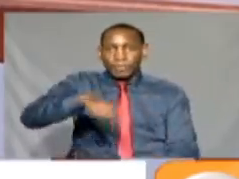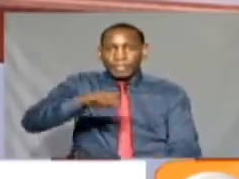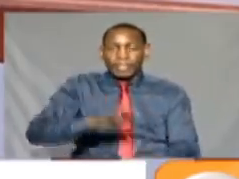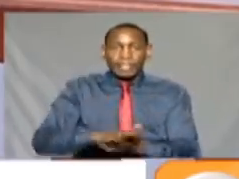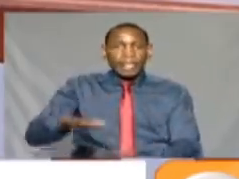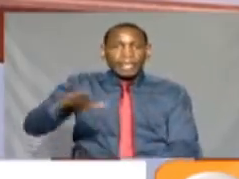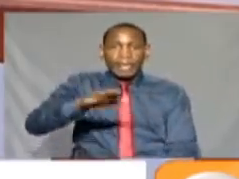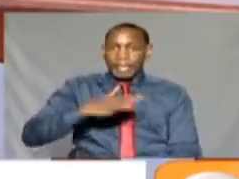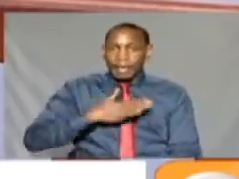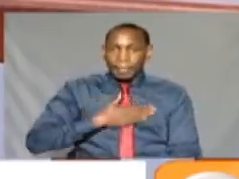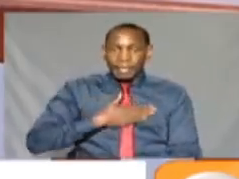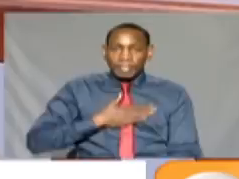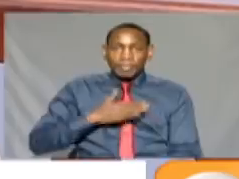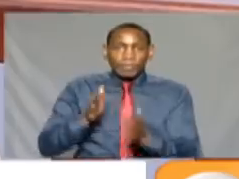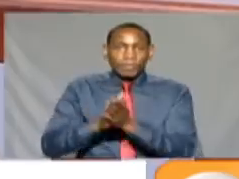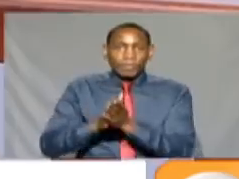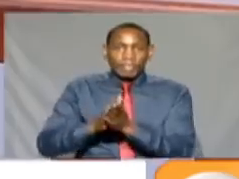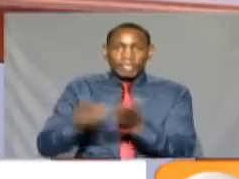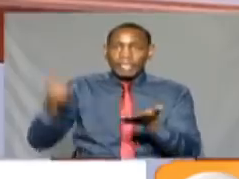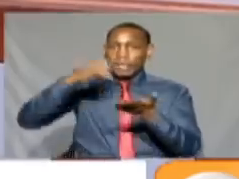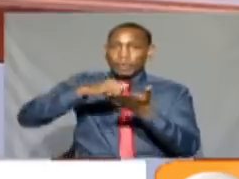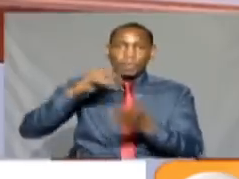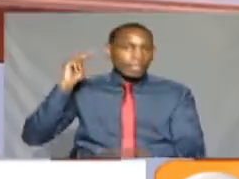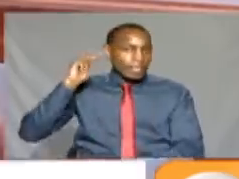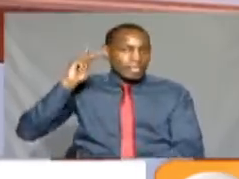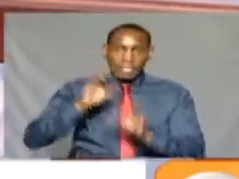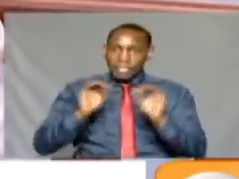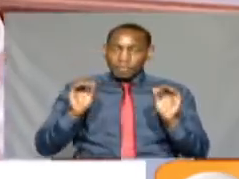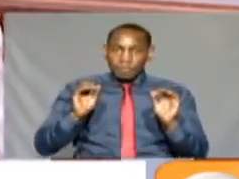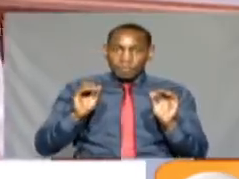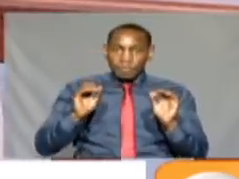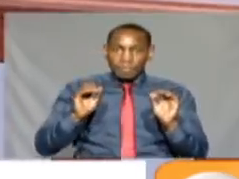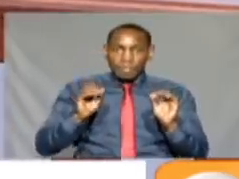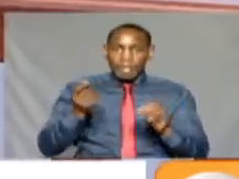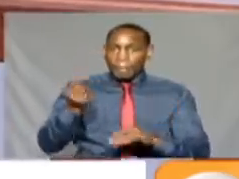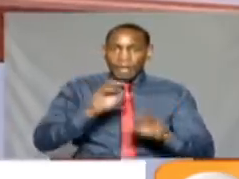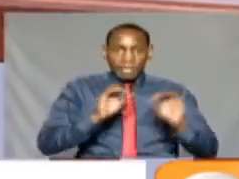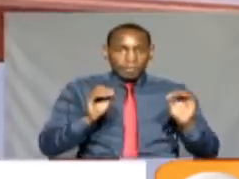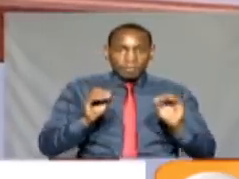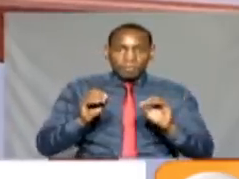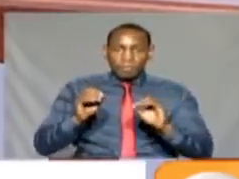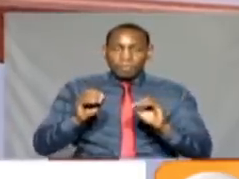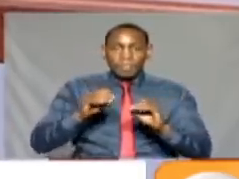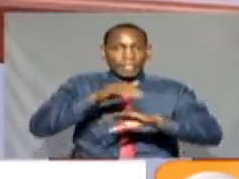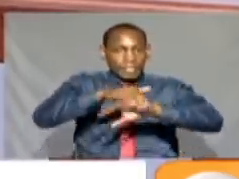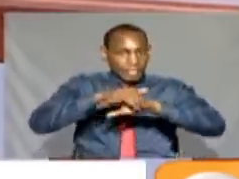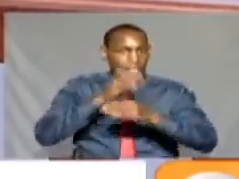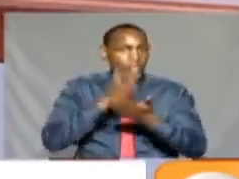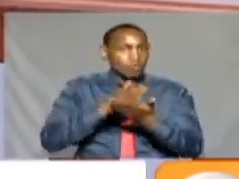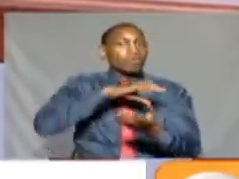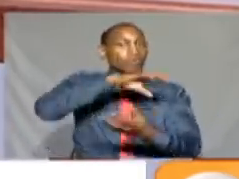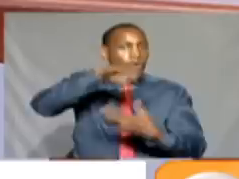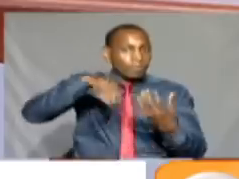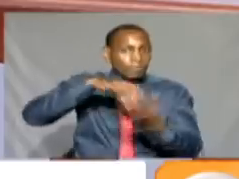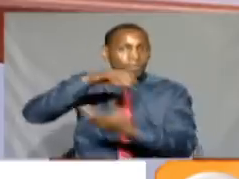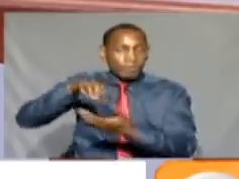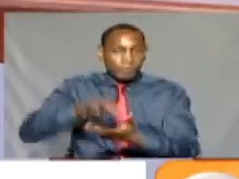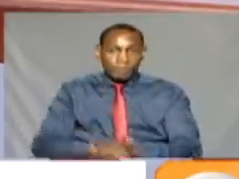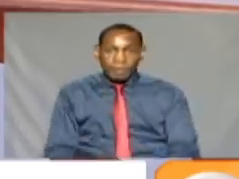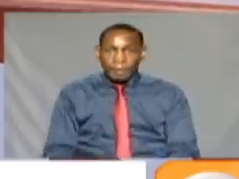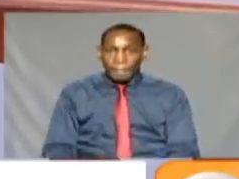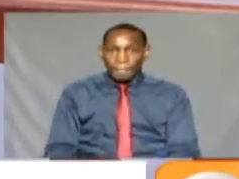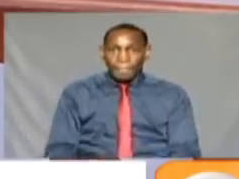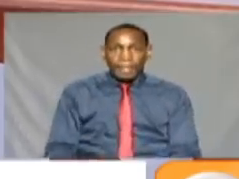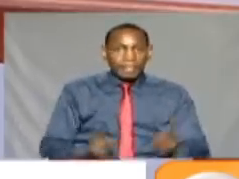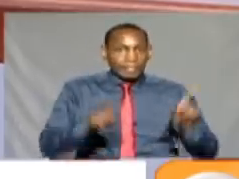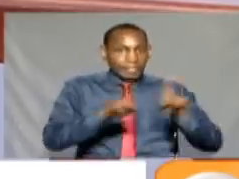where we come from, yes. And as he sees, English, not money, confuses us, but we know. So he was Minister of Special Programs, right. But he could